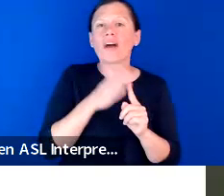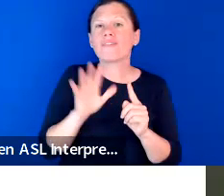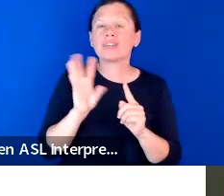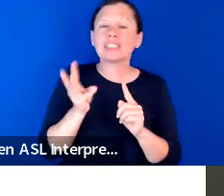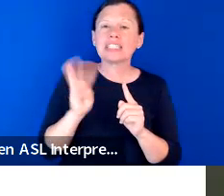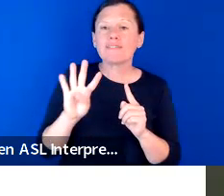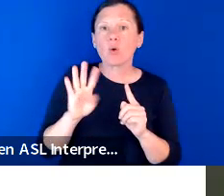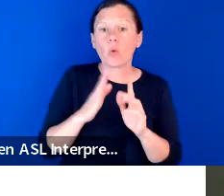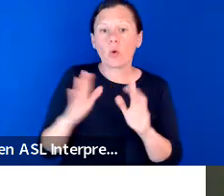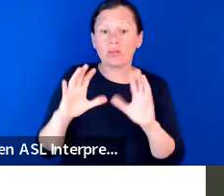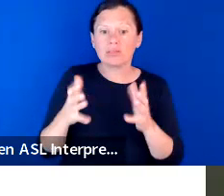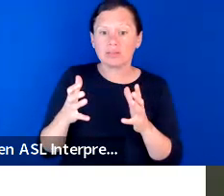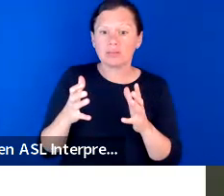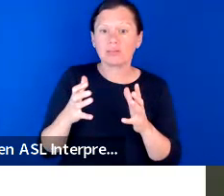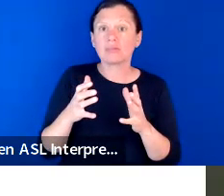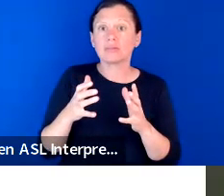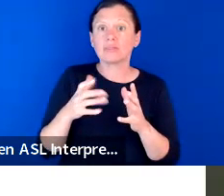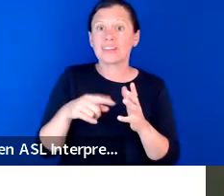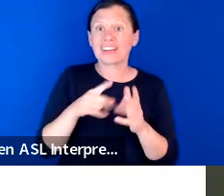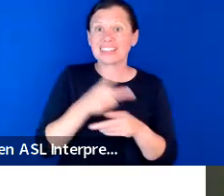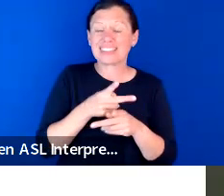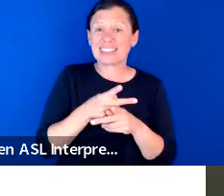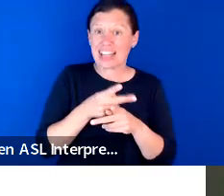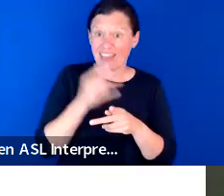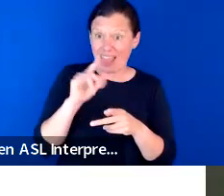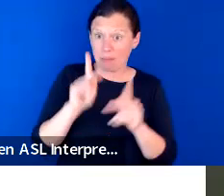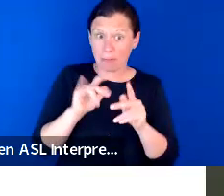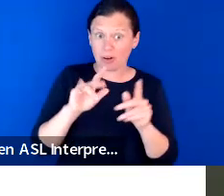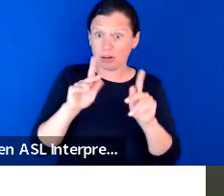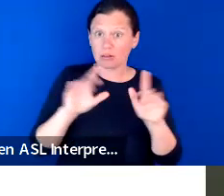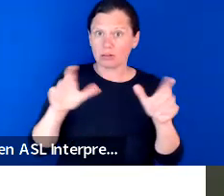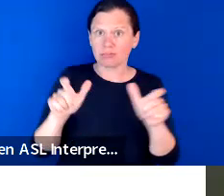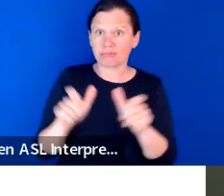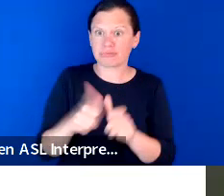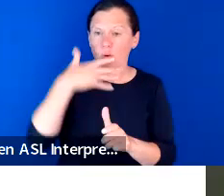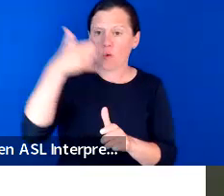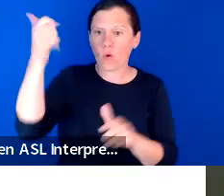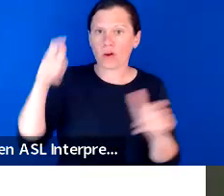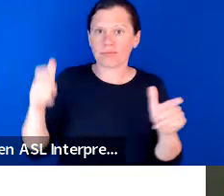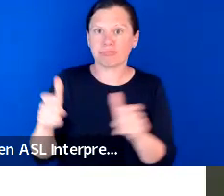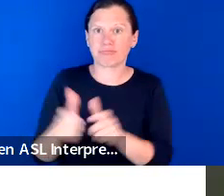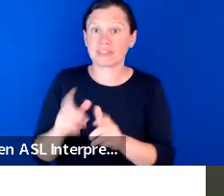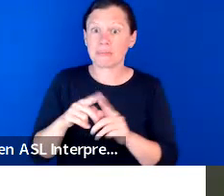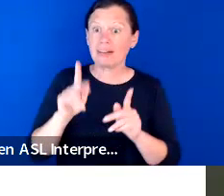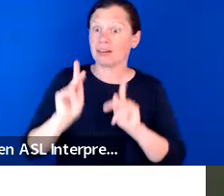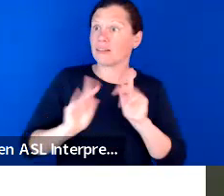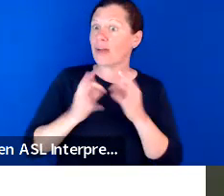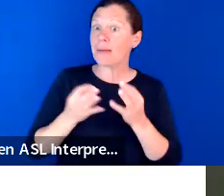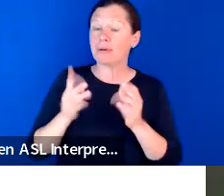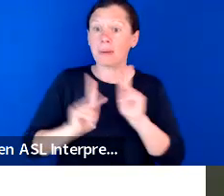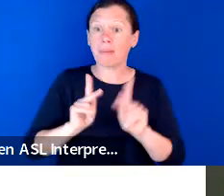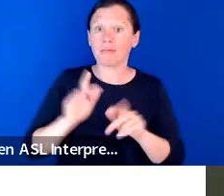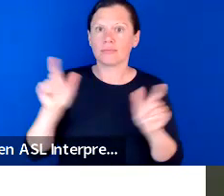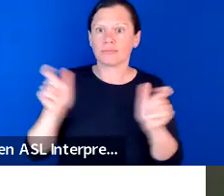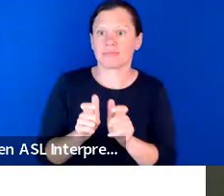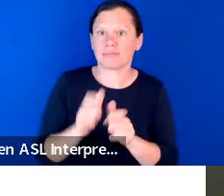and older, is declining sharply. That means that a lot less family support will be available for people in high-risk